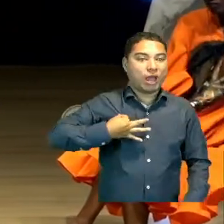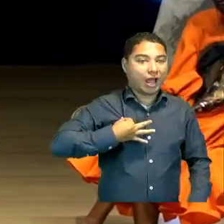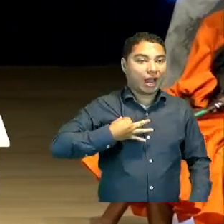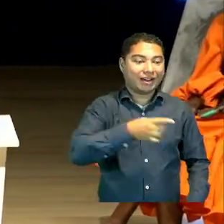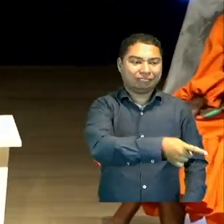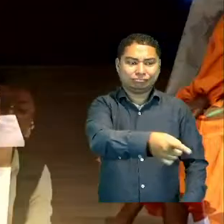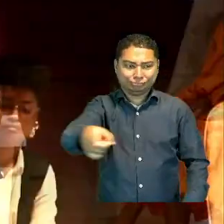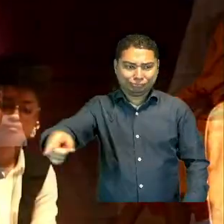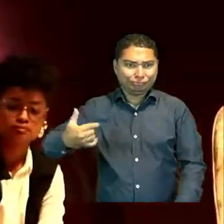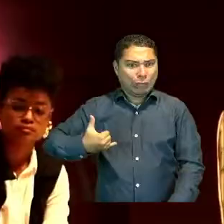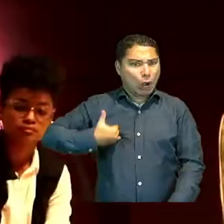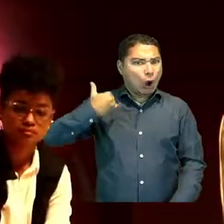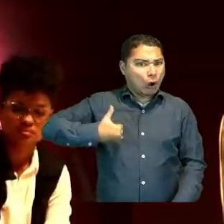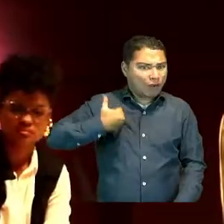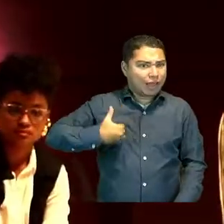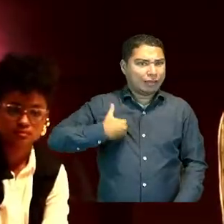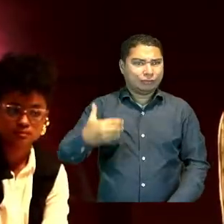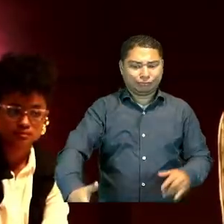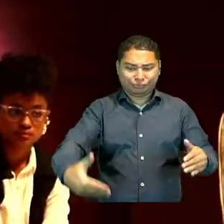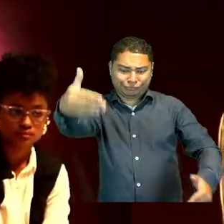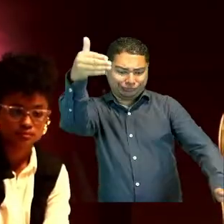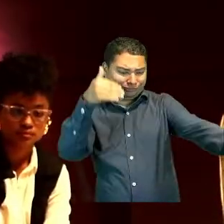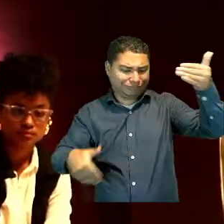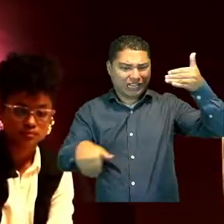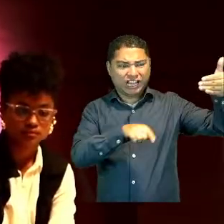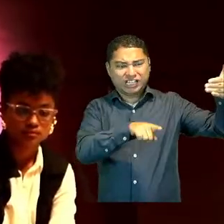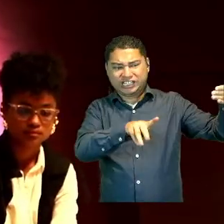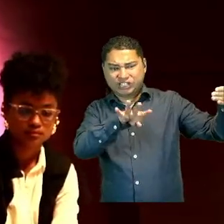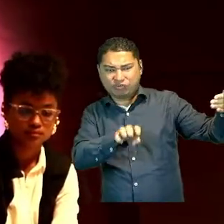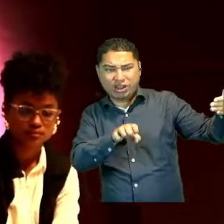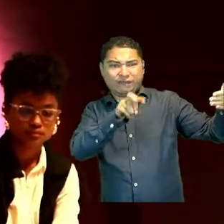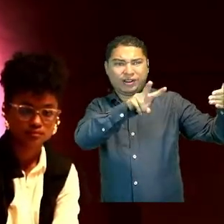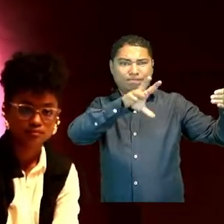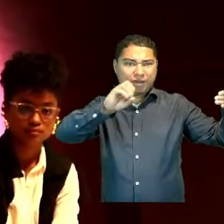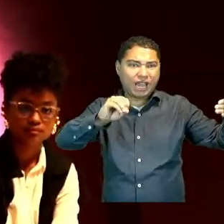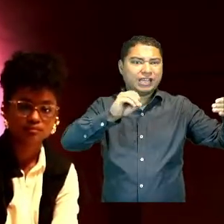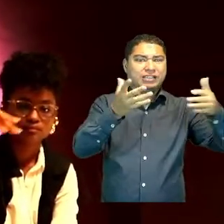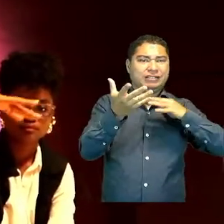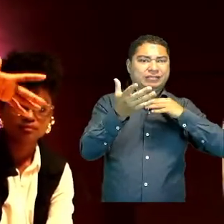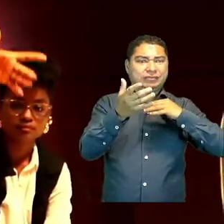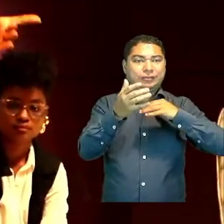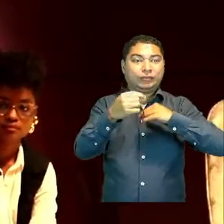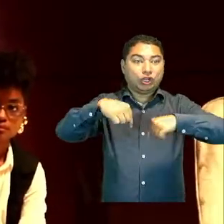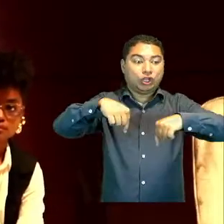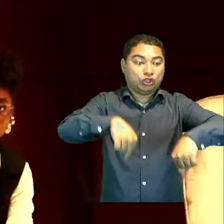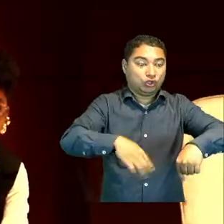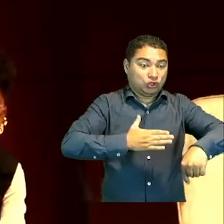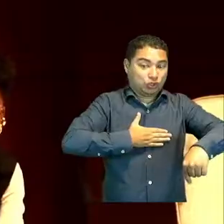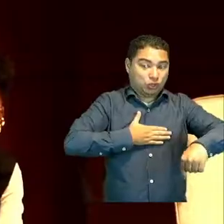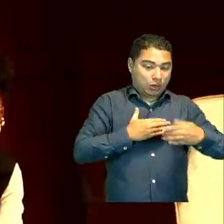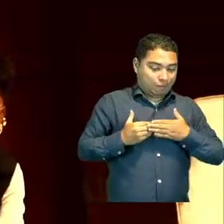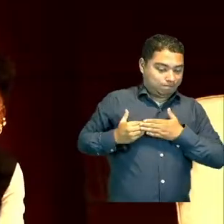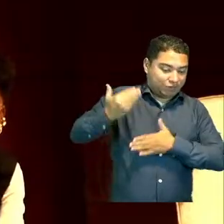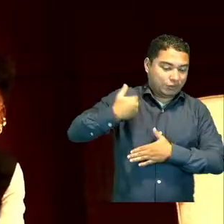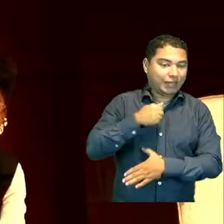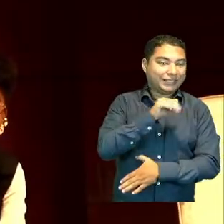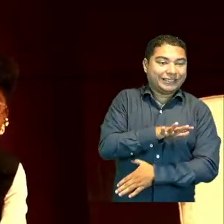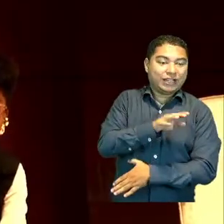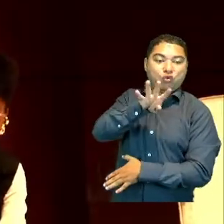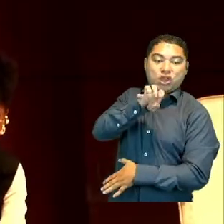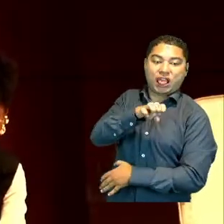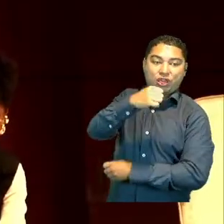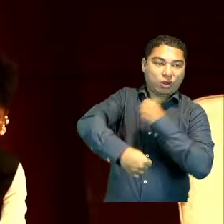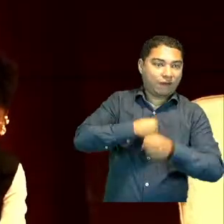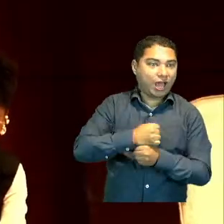also in a very young community of fashion. People that are 19, 20, 21 years of age starting in fashion. I started